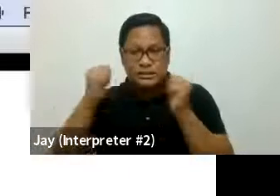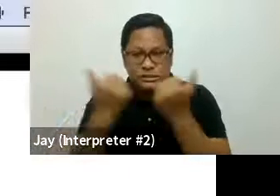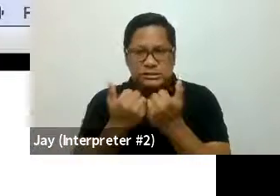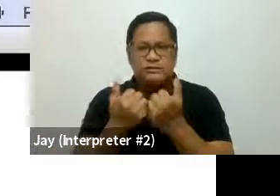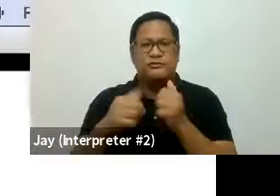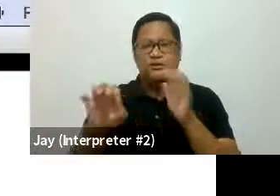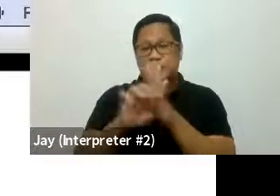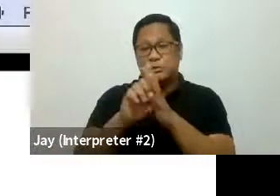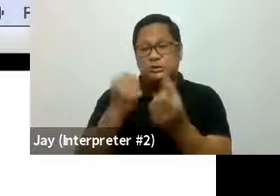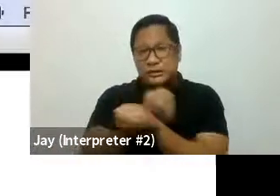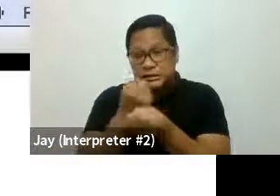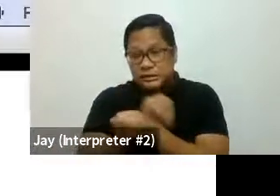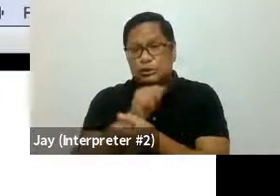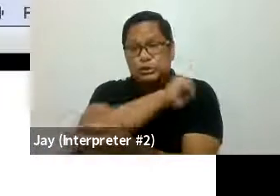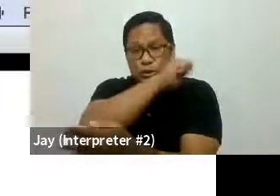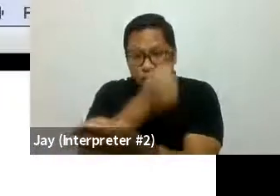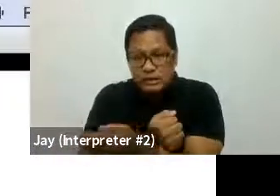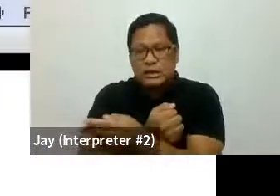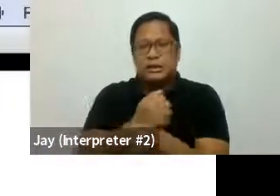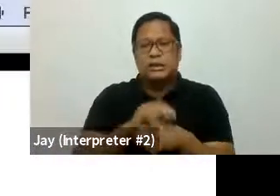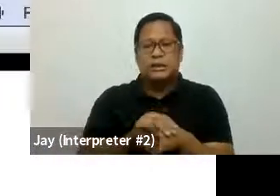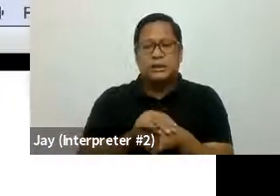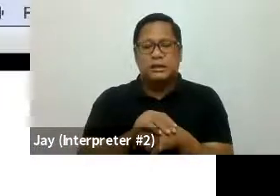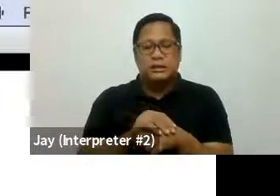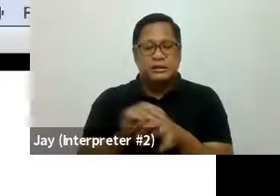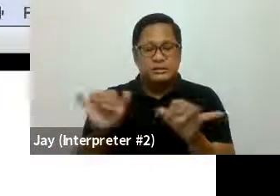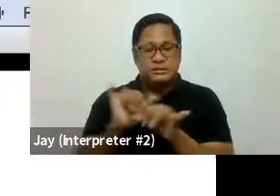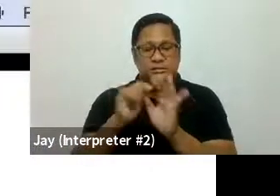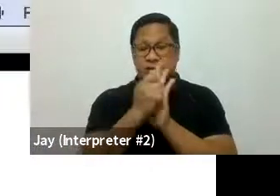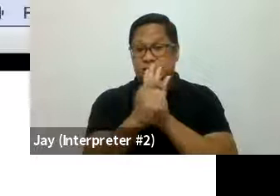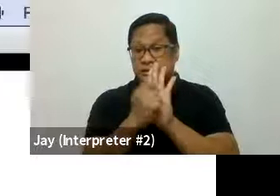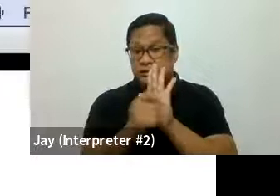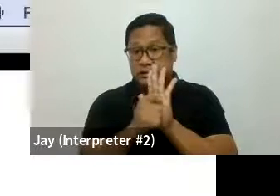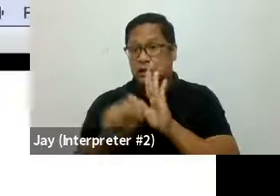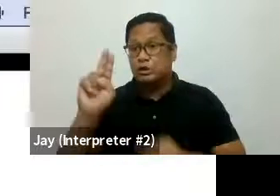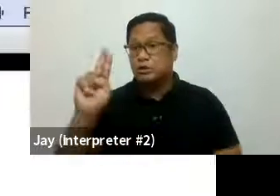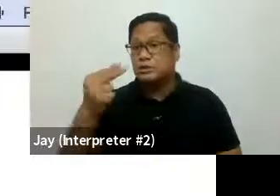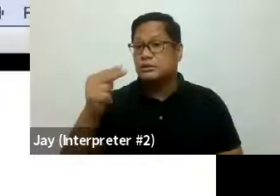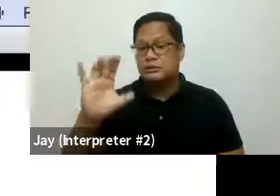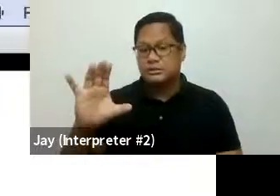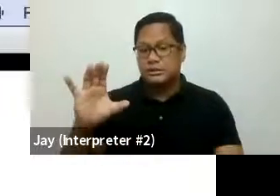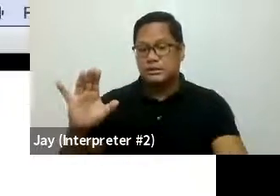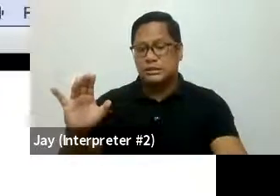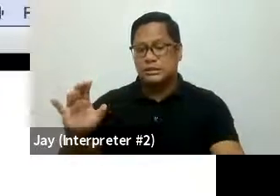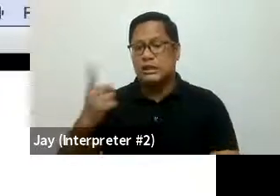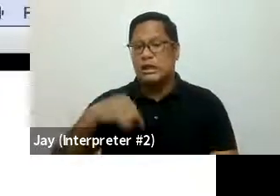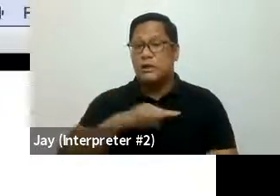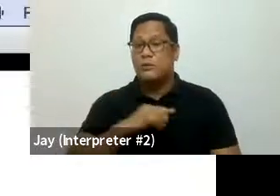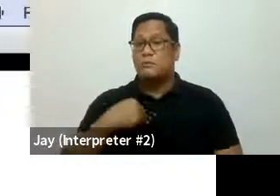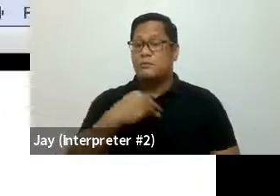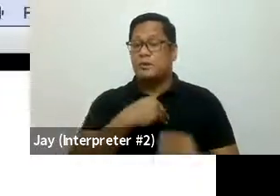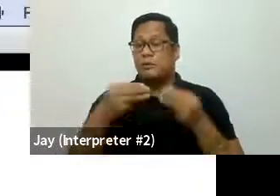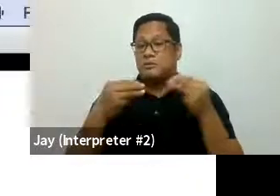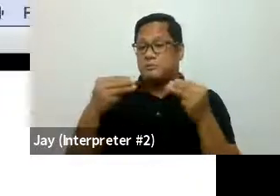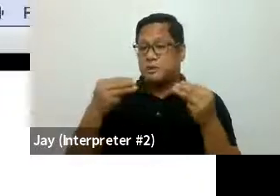Statistics Authority and the like, which are actually also written in the UHC. Our member management with regard